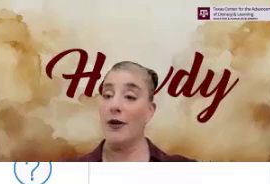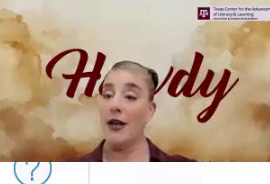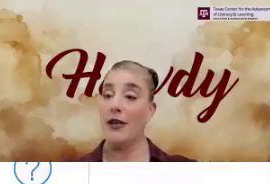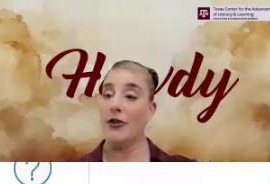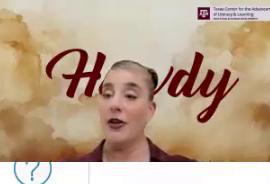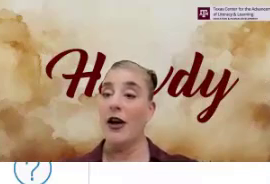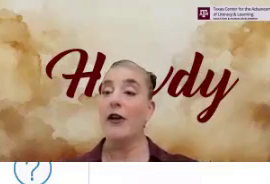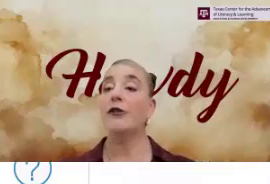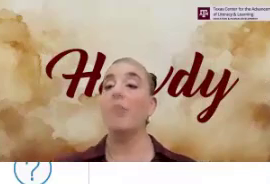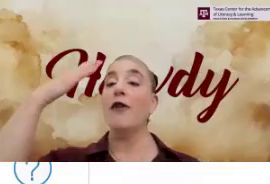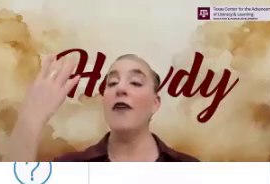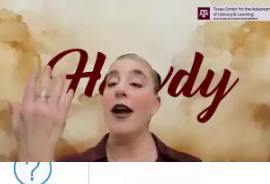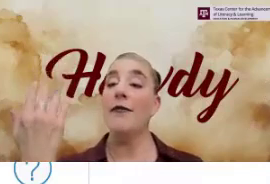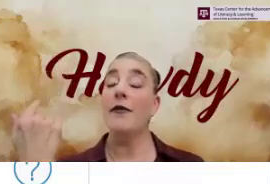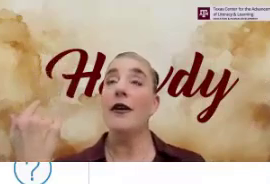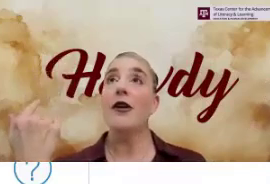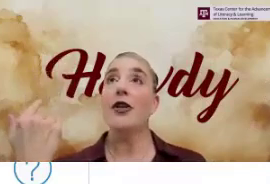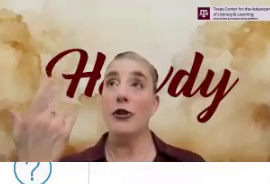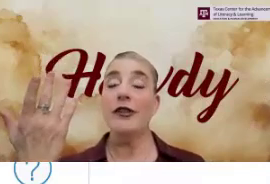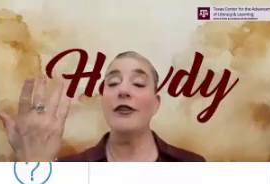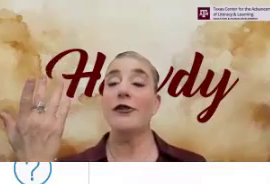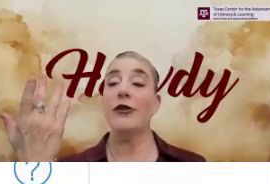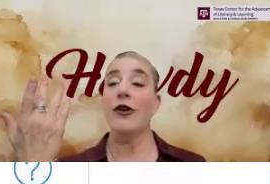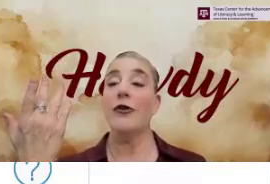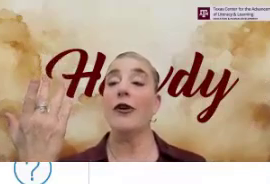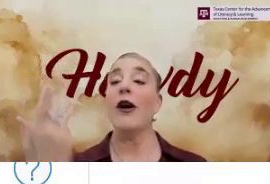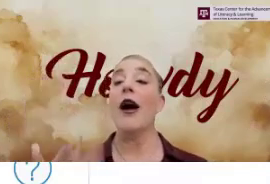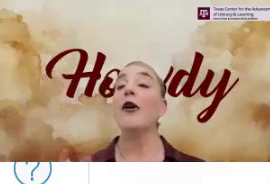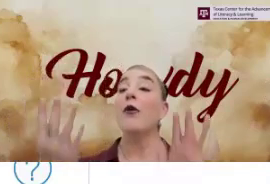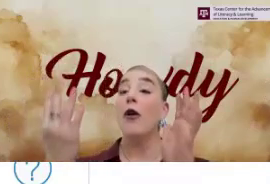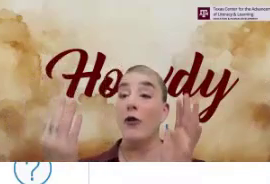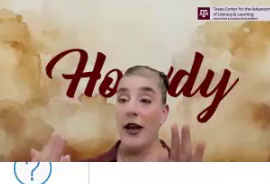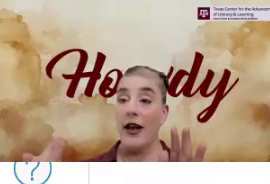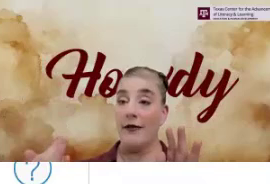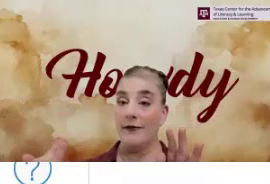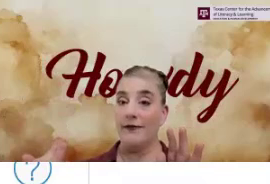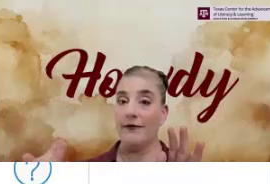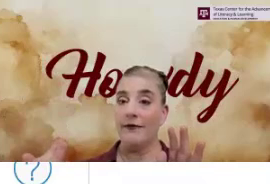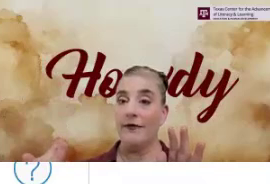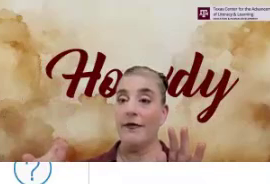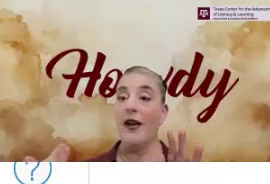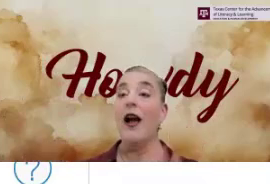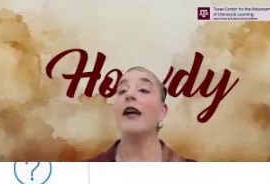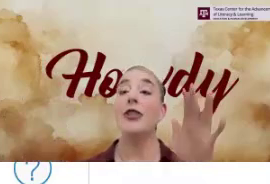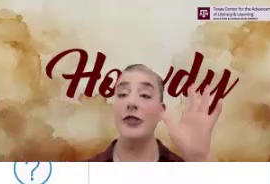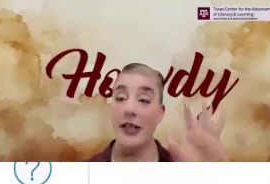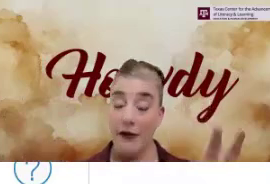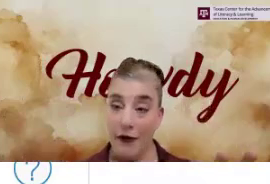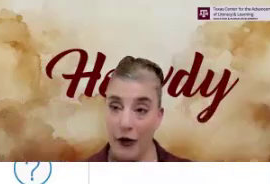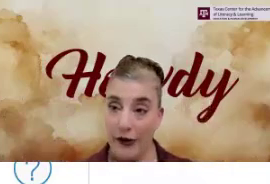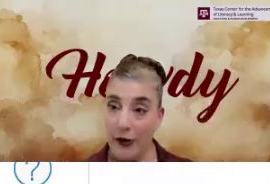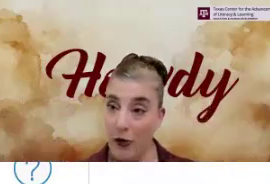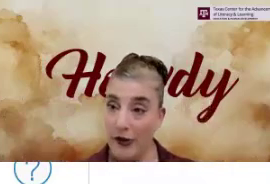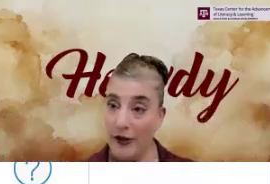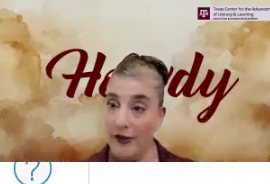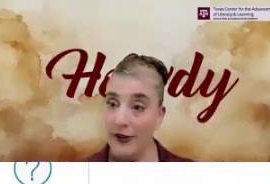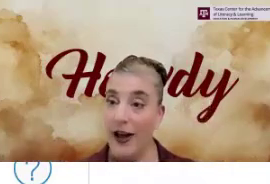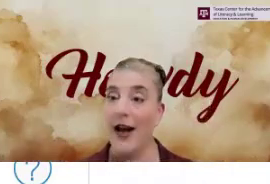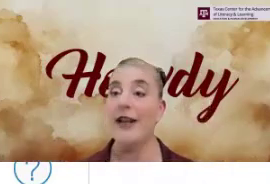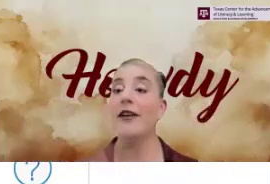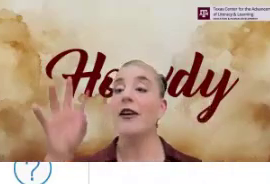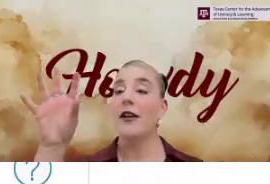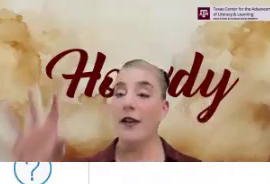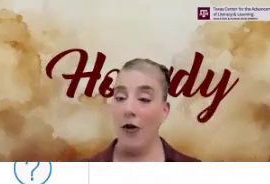detail on the page. So if I'm using a screen reader, I go, okay, I just need to focus on what's